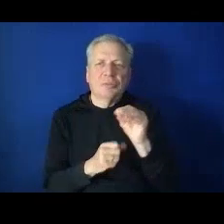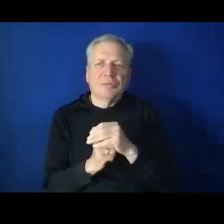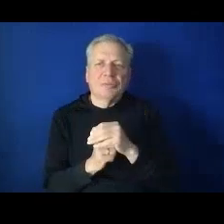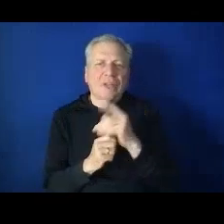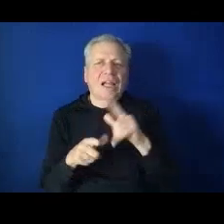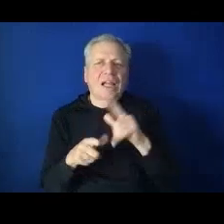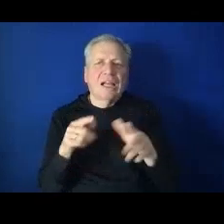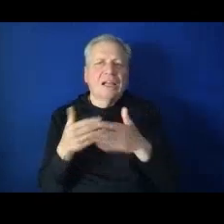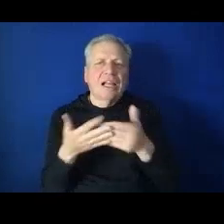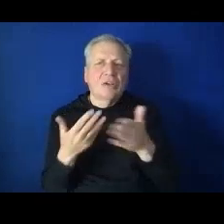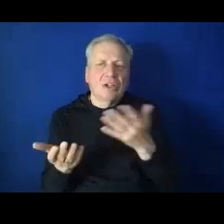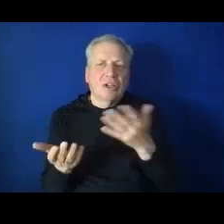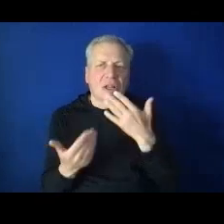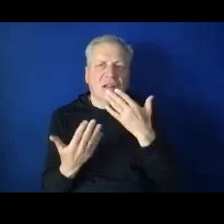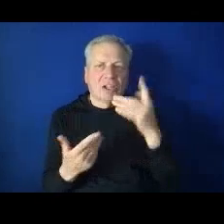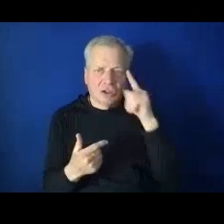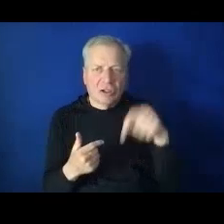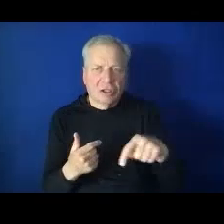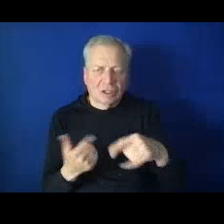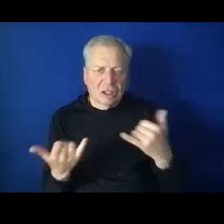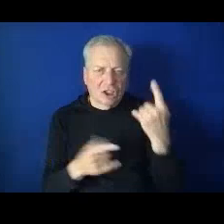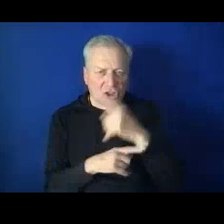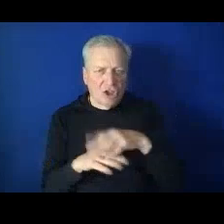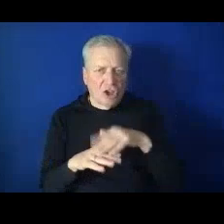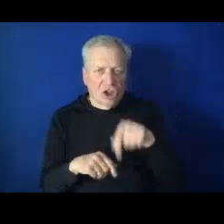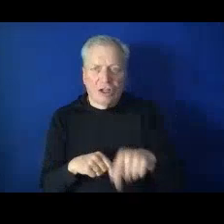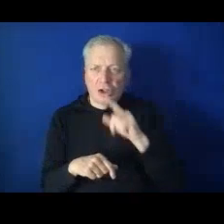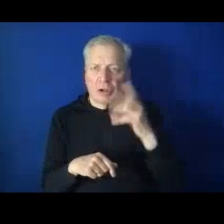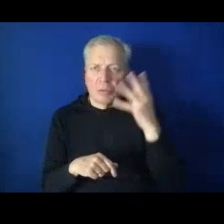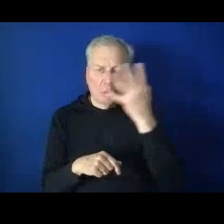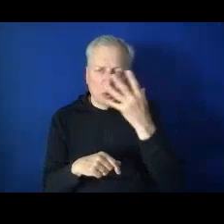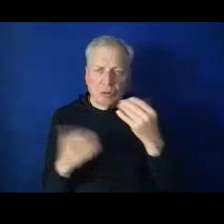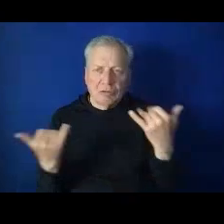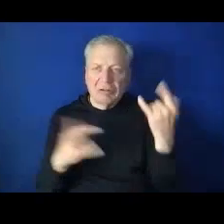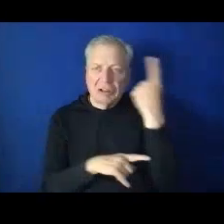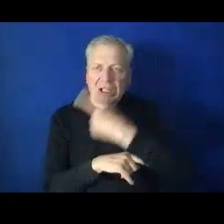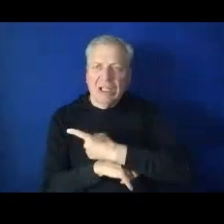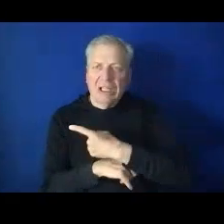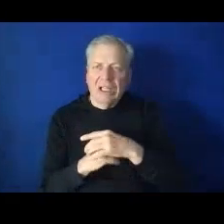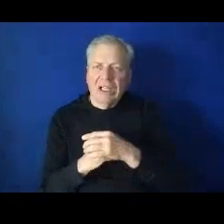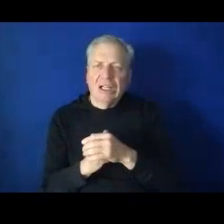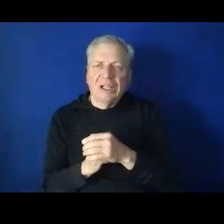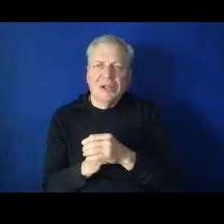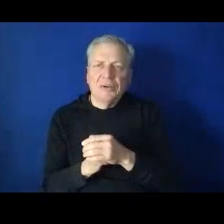anyway, thank you for being here on this really gorgeous day.